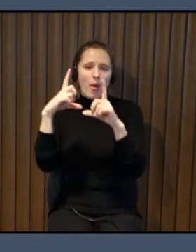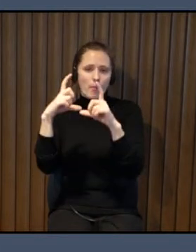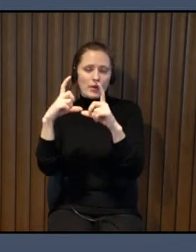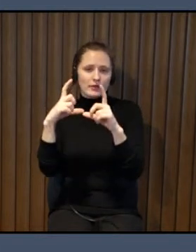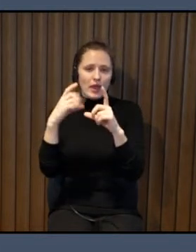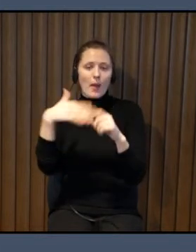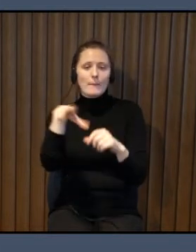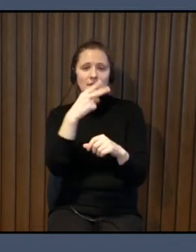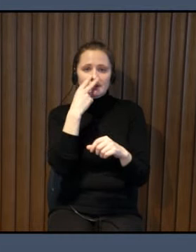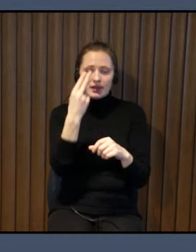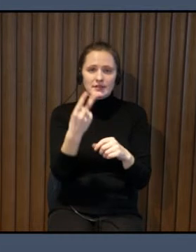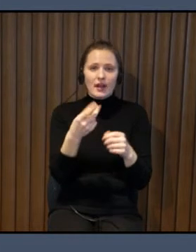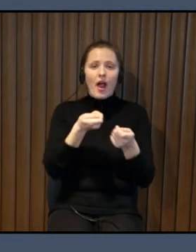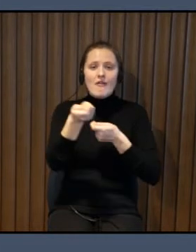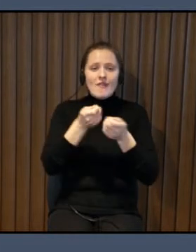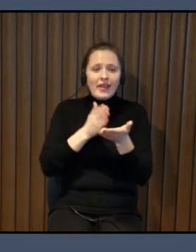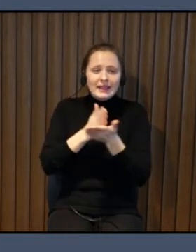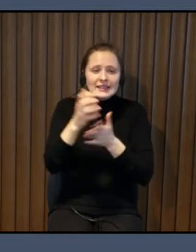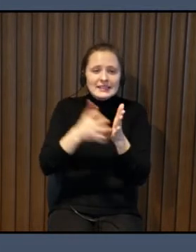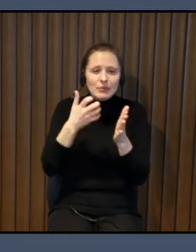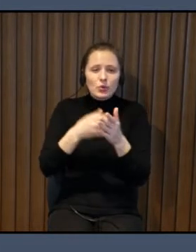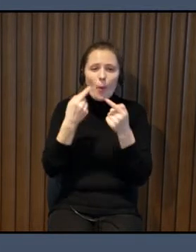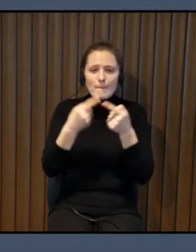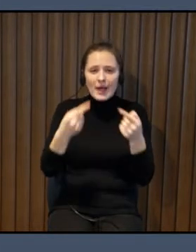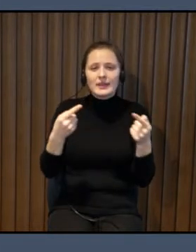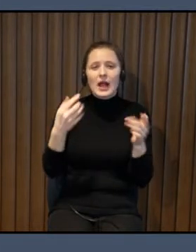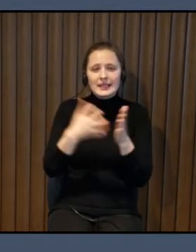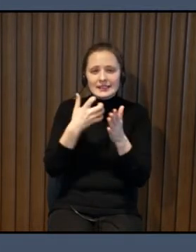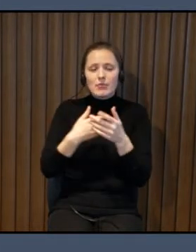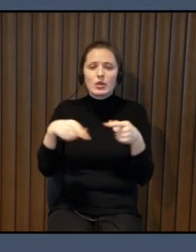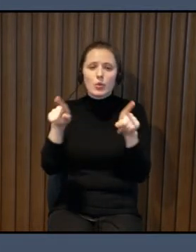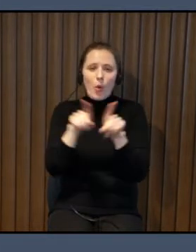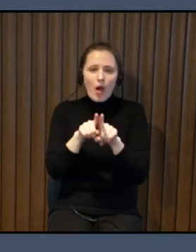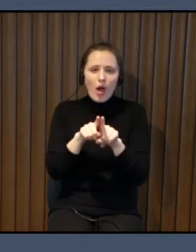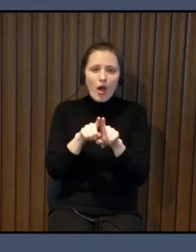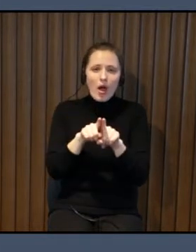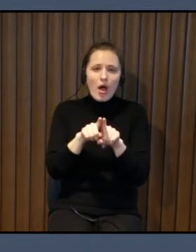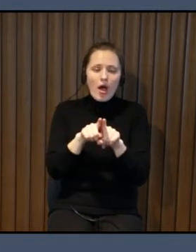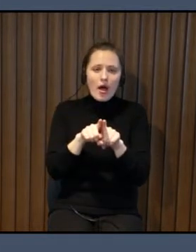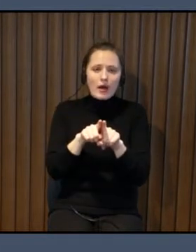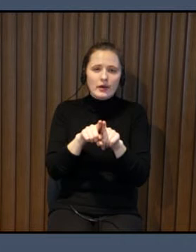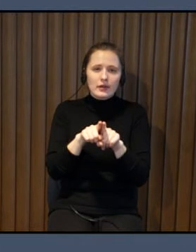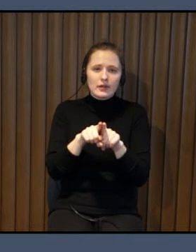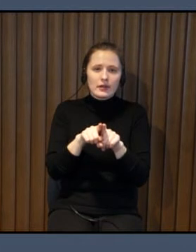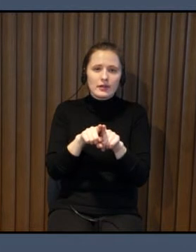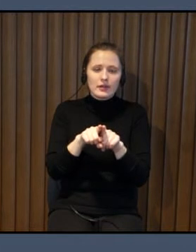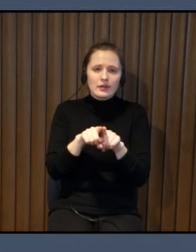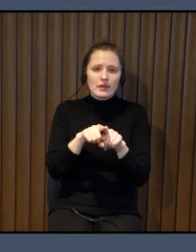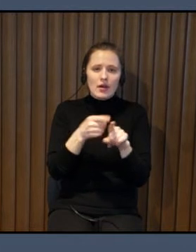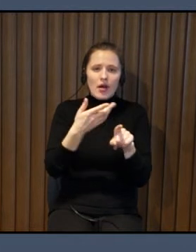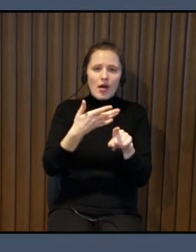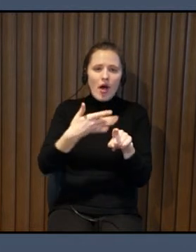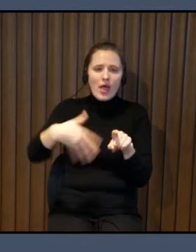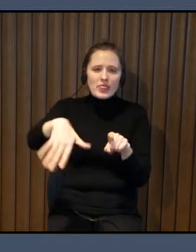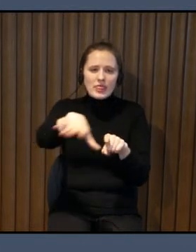vision impairments, and here we can see that in one picture